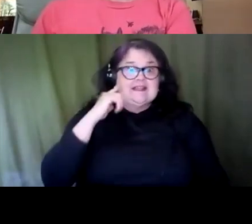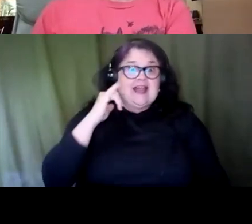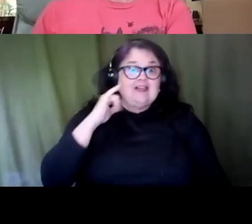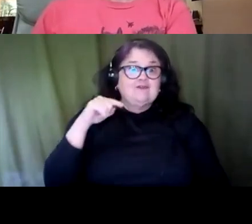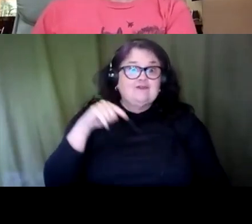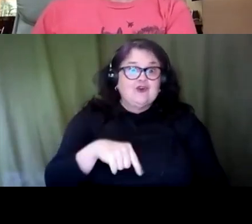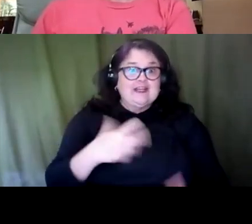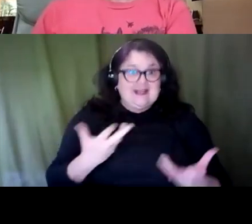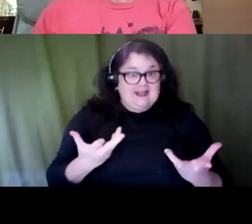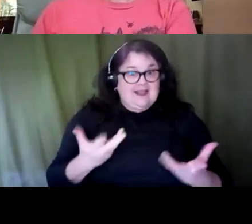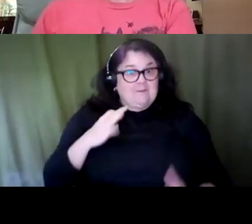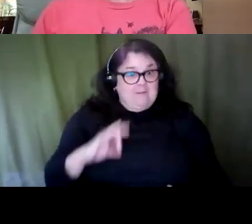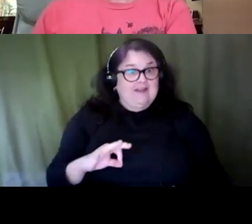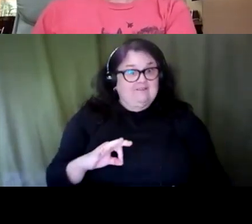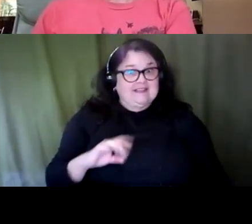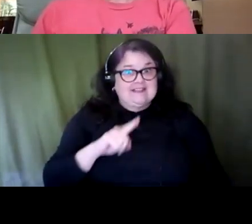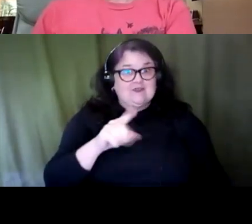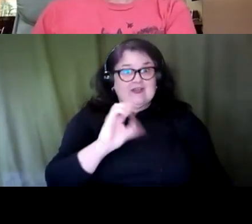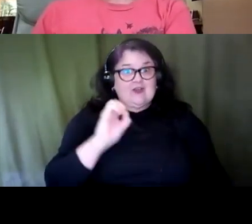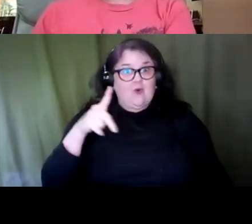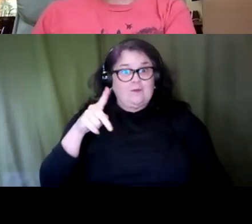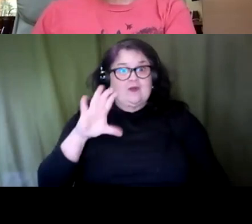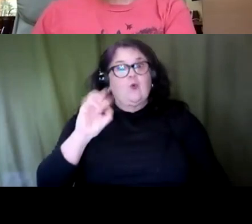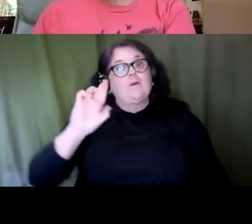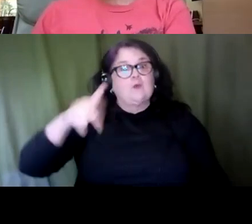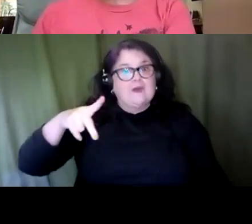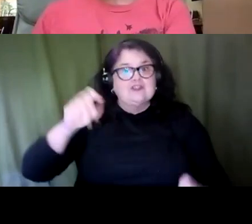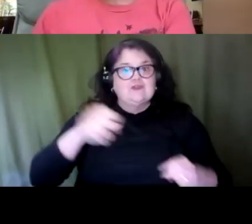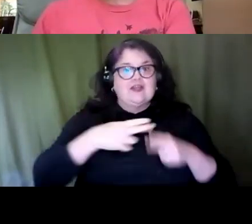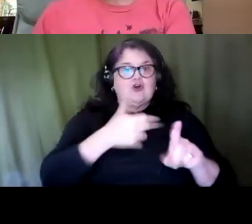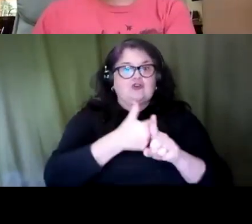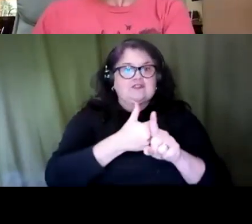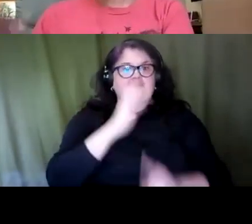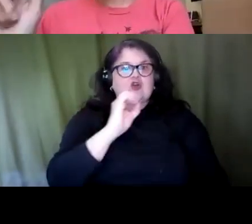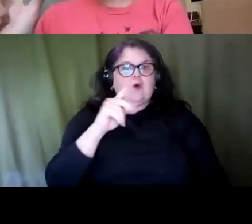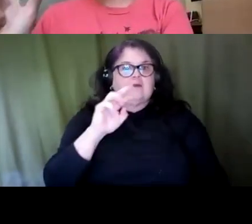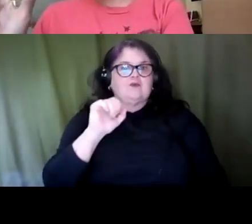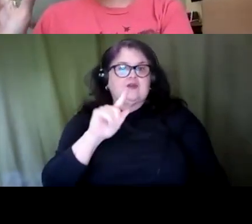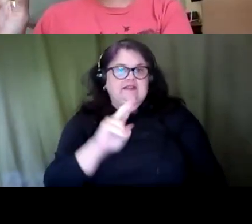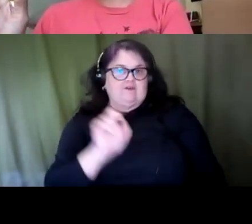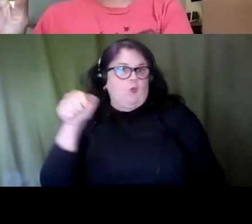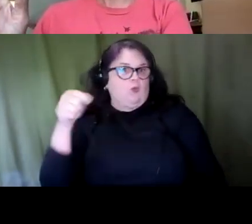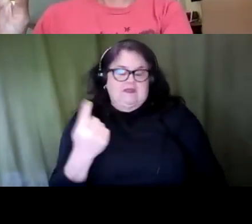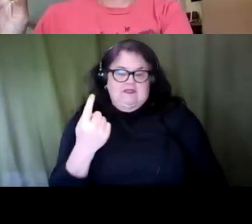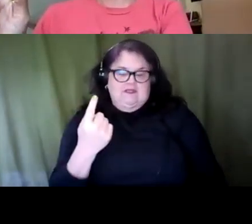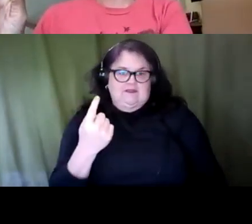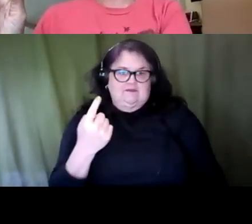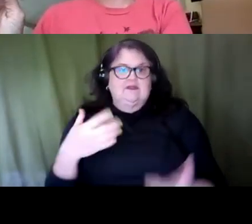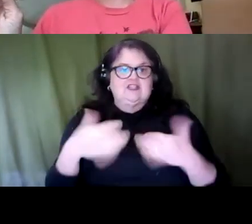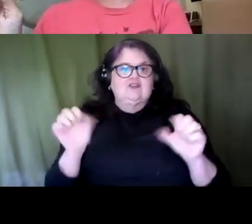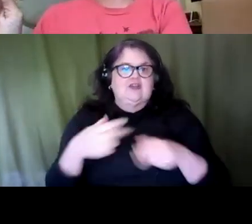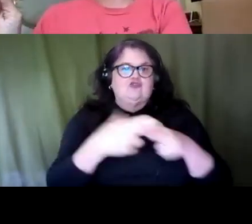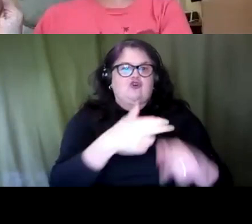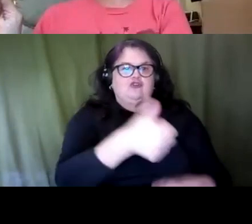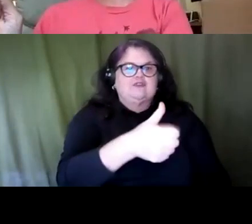to doing it, to being a cooperative corporation is you can call yourself a cooperative. Only if you're a cooperative corporation in general can you call